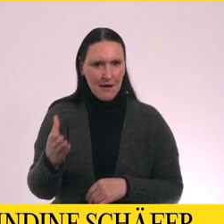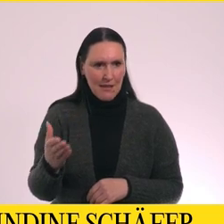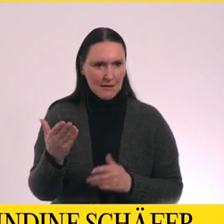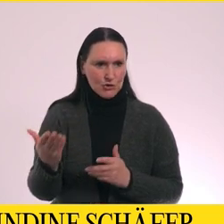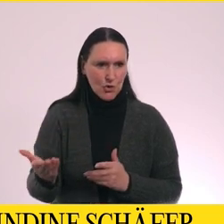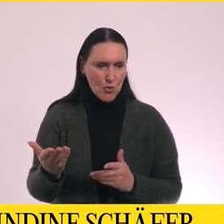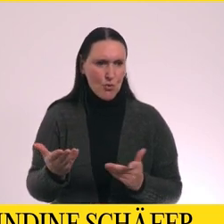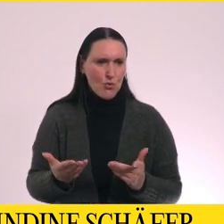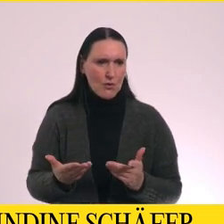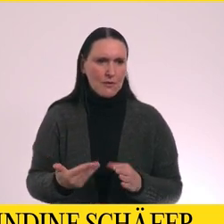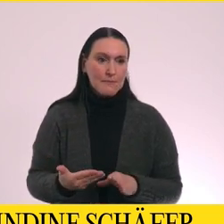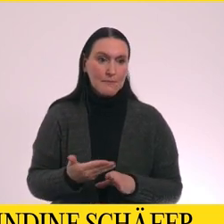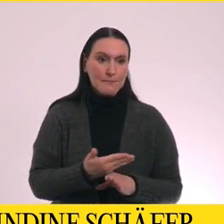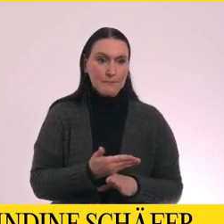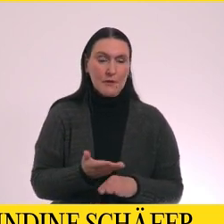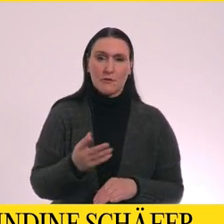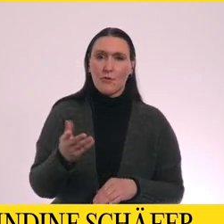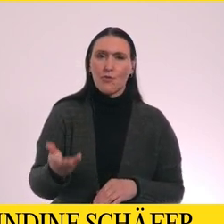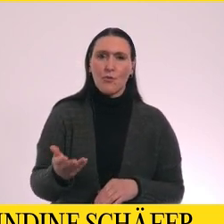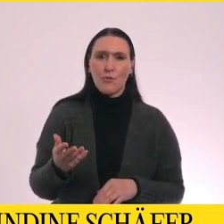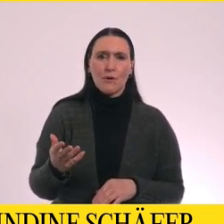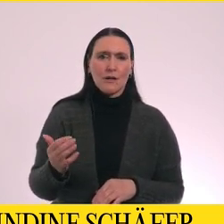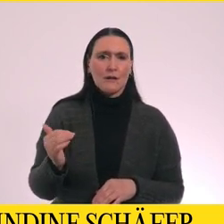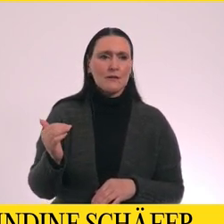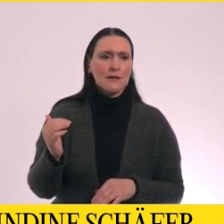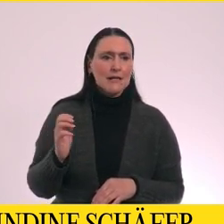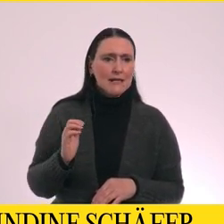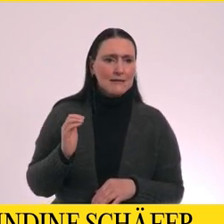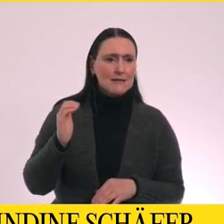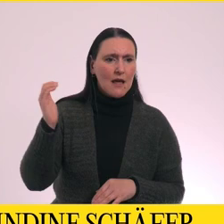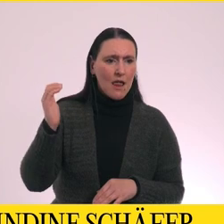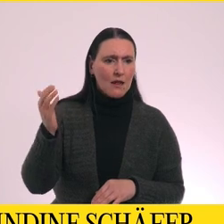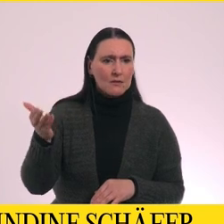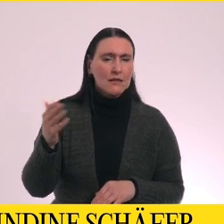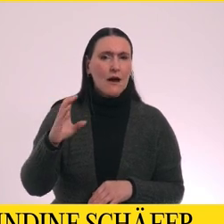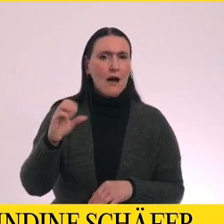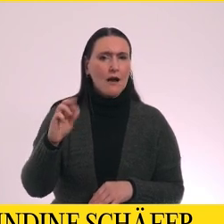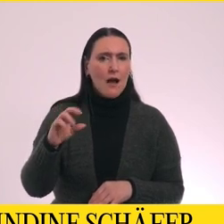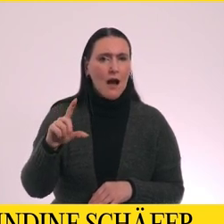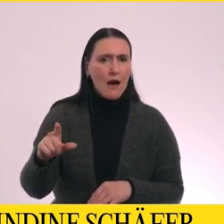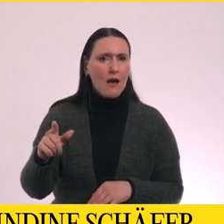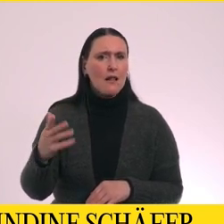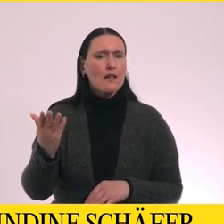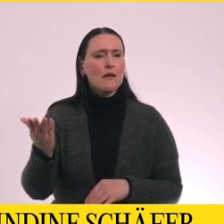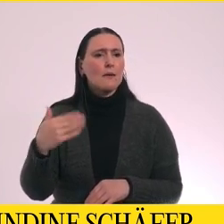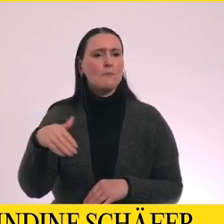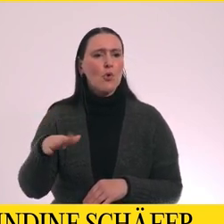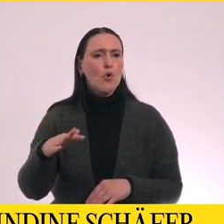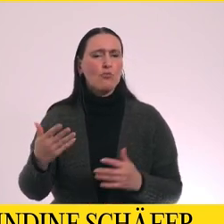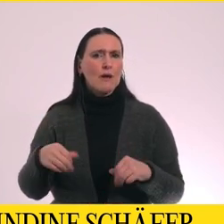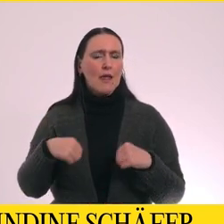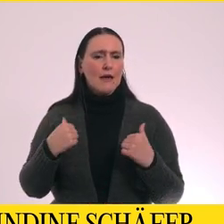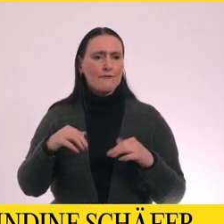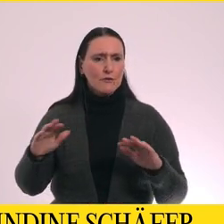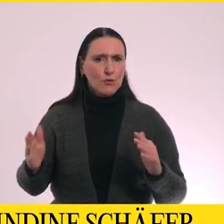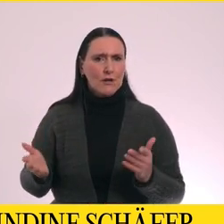young adult experiences that me or my sister have had. We've had to, he's kind of had that later in life. So.